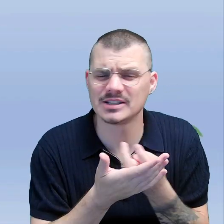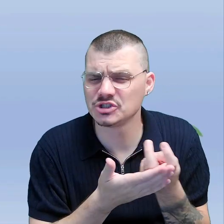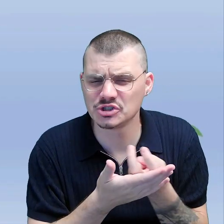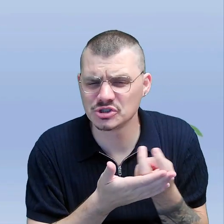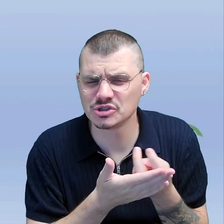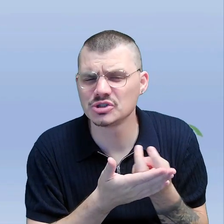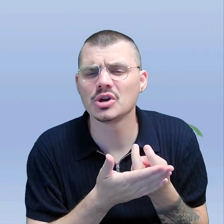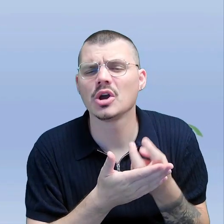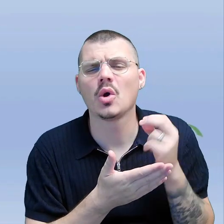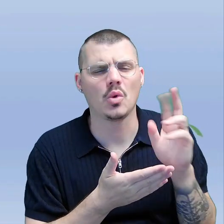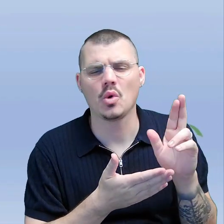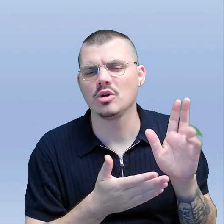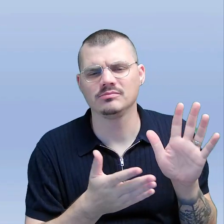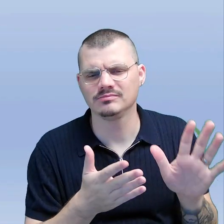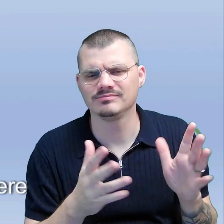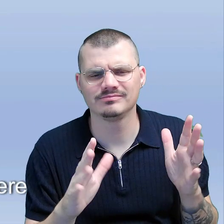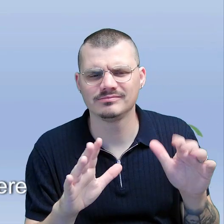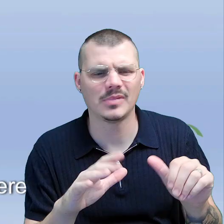some other